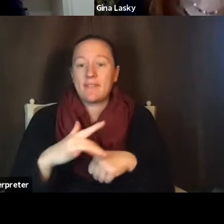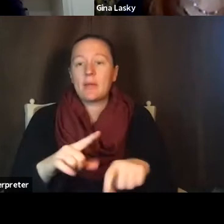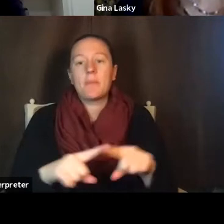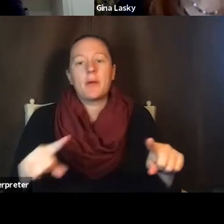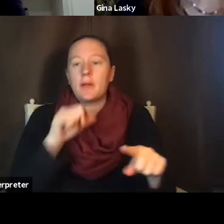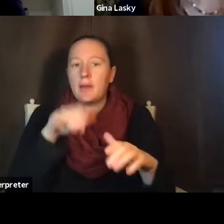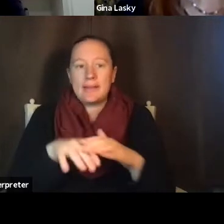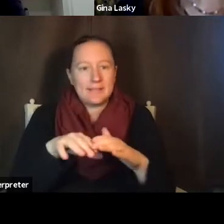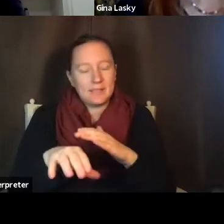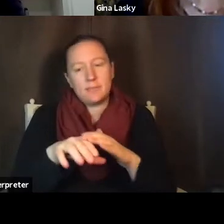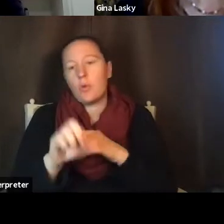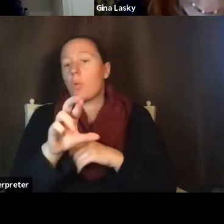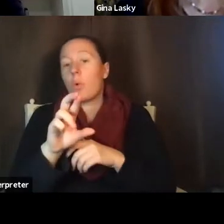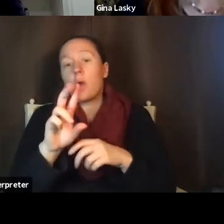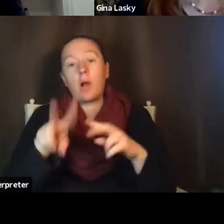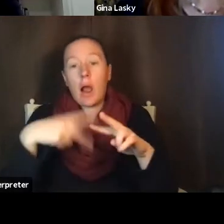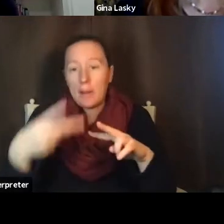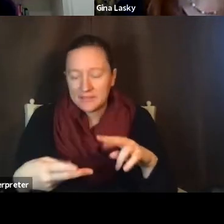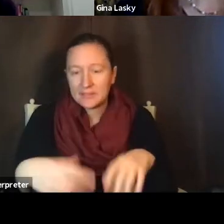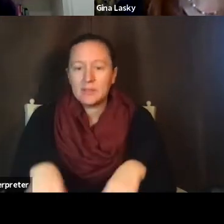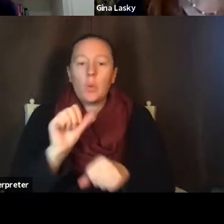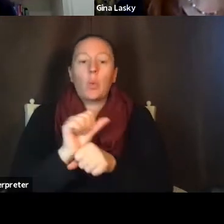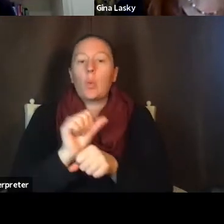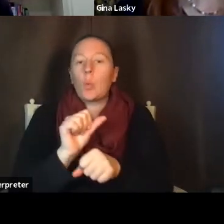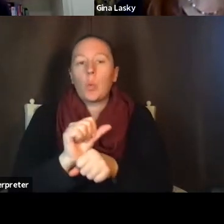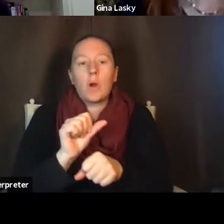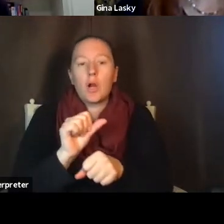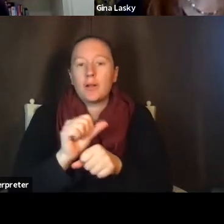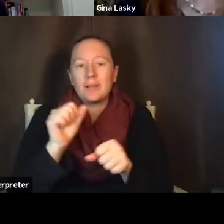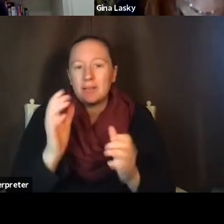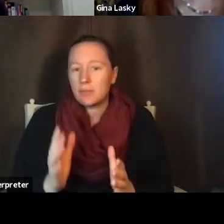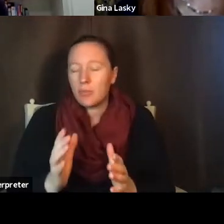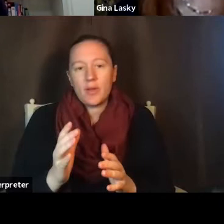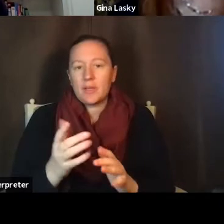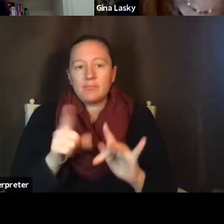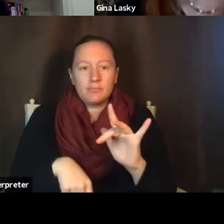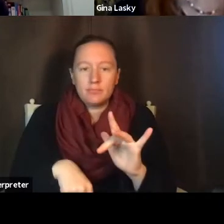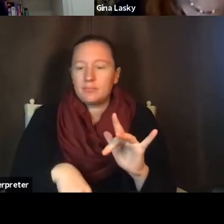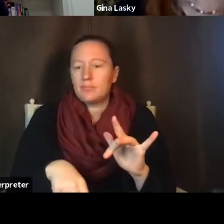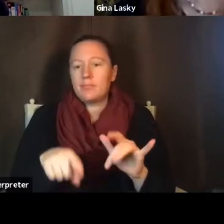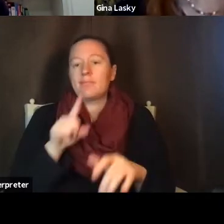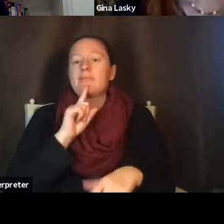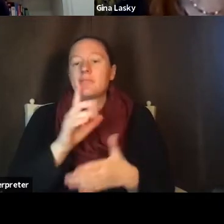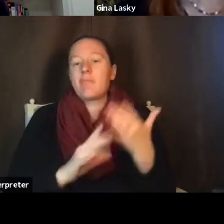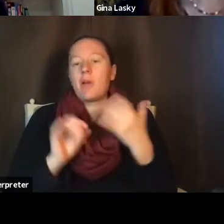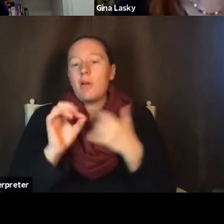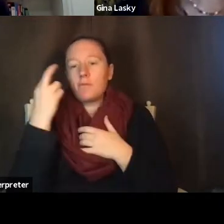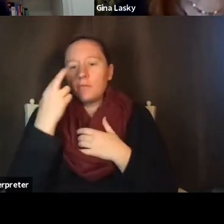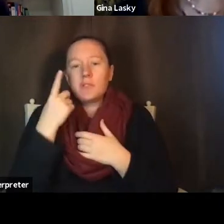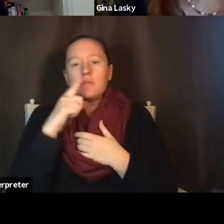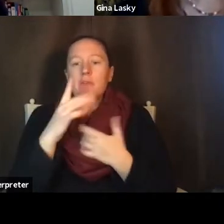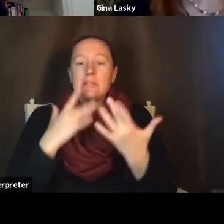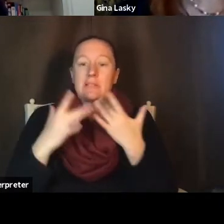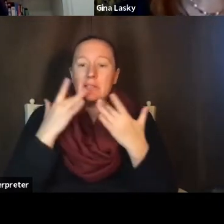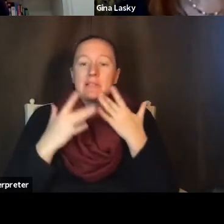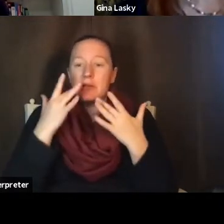and vice versa. That workforce shortages across the state are in part driving the extent to which the provider and services network is where it